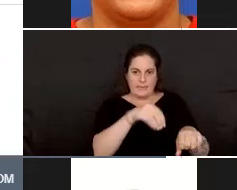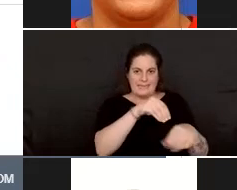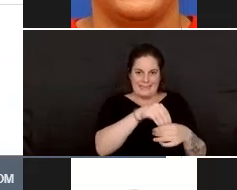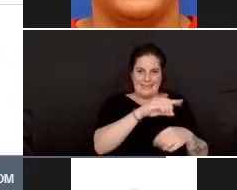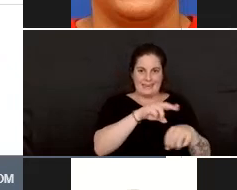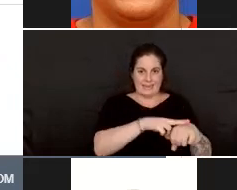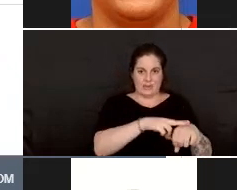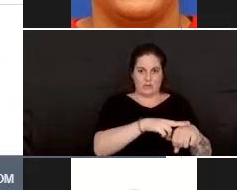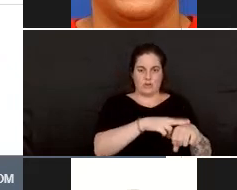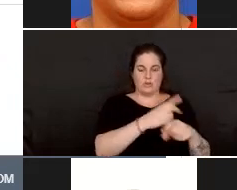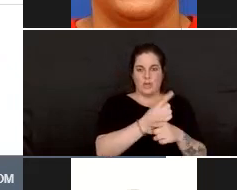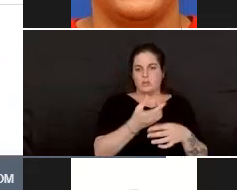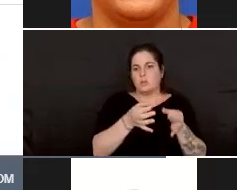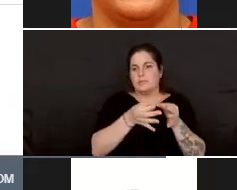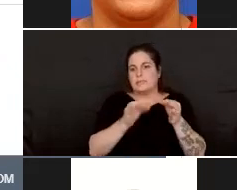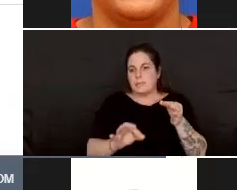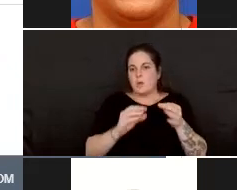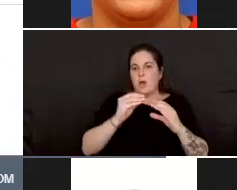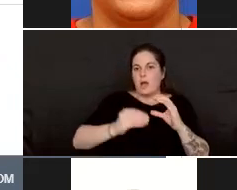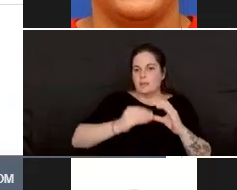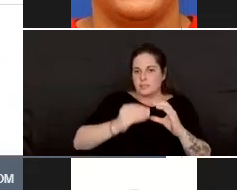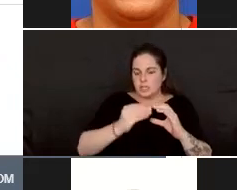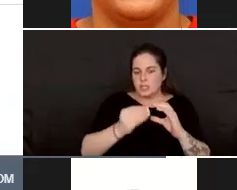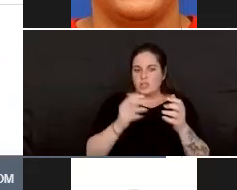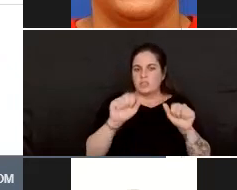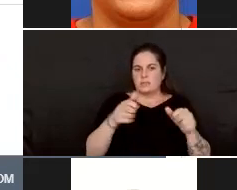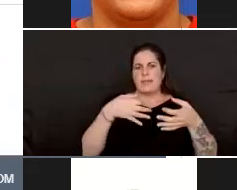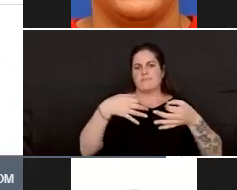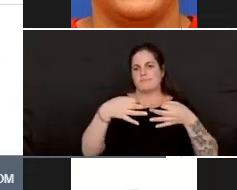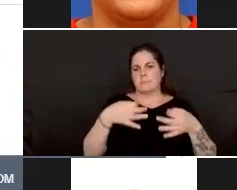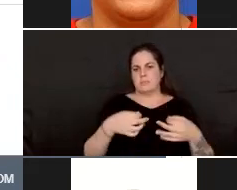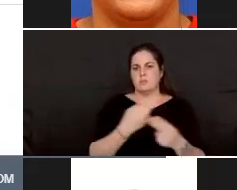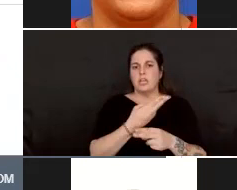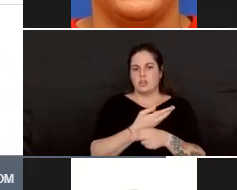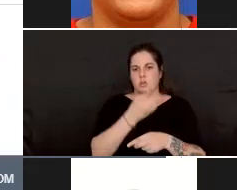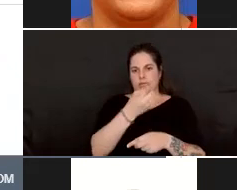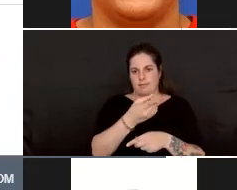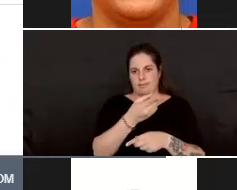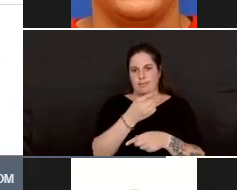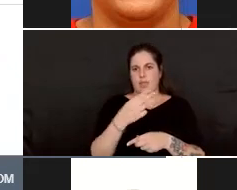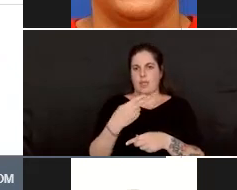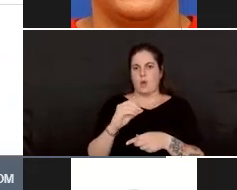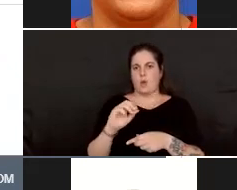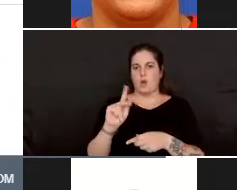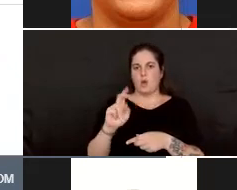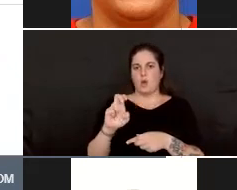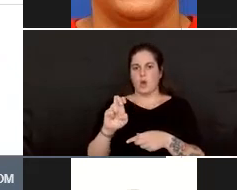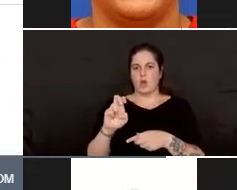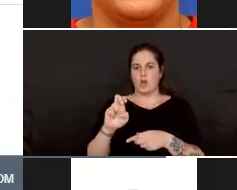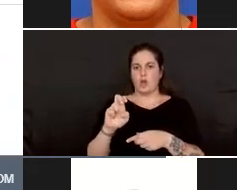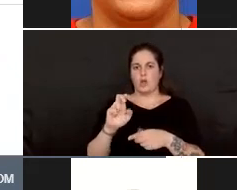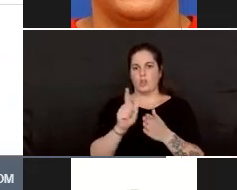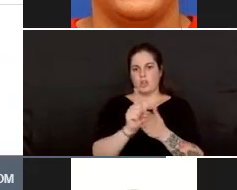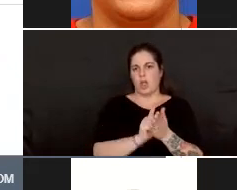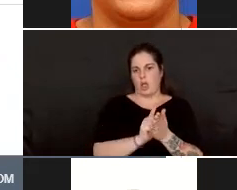can be analyzed and described using Hooke's law. And Hooke was a scientist, and he was one that